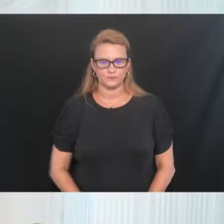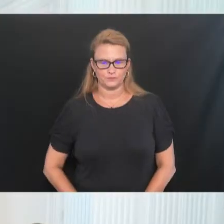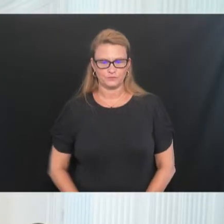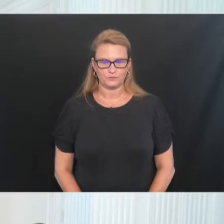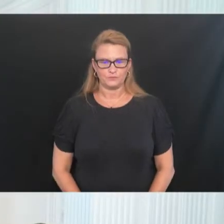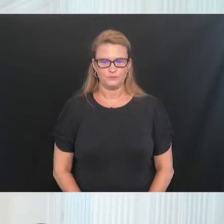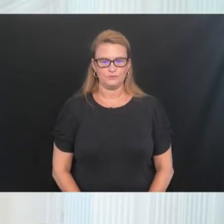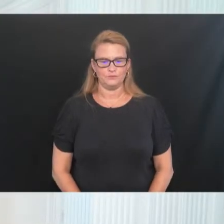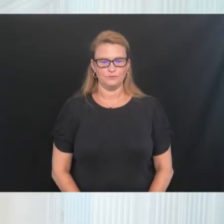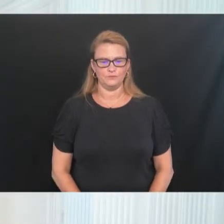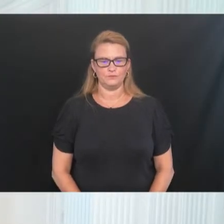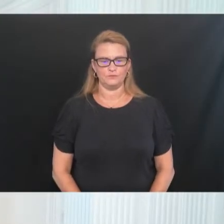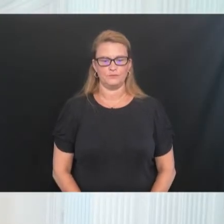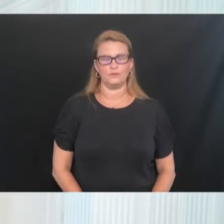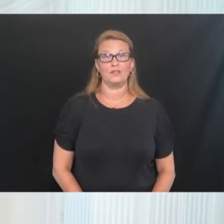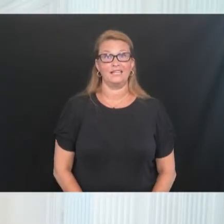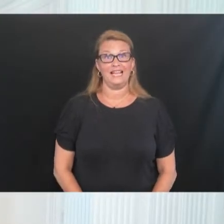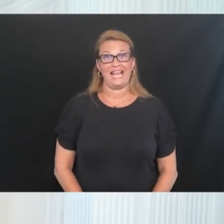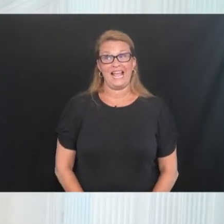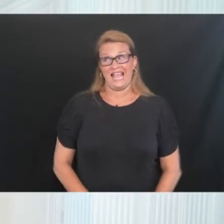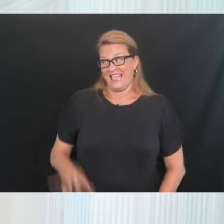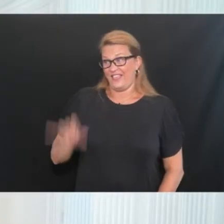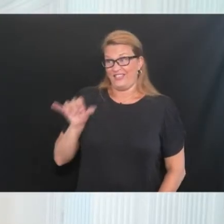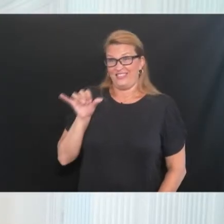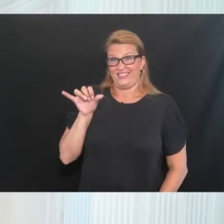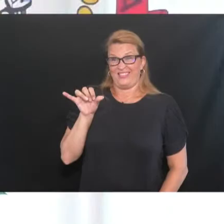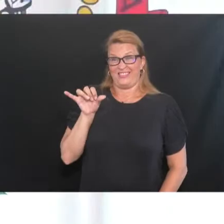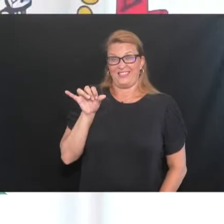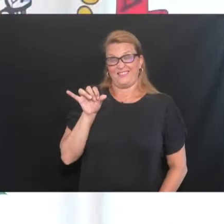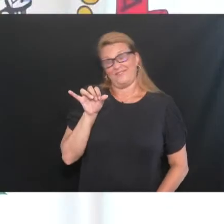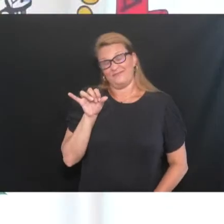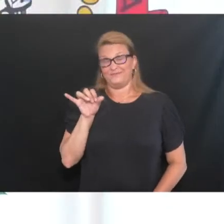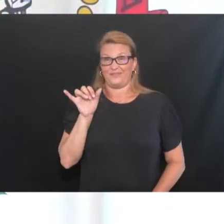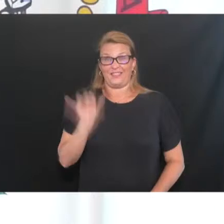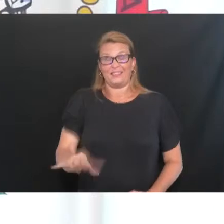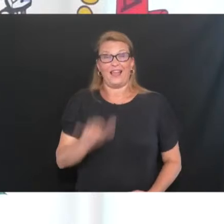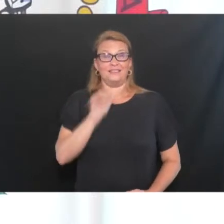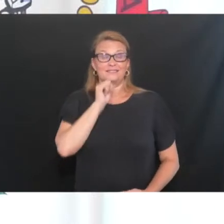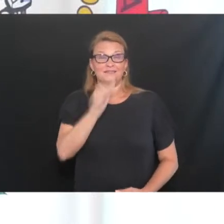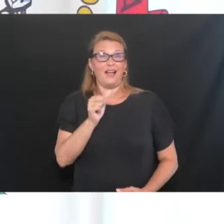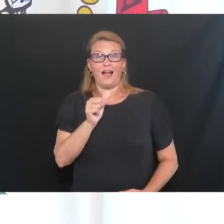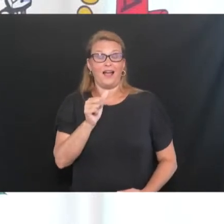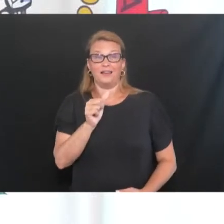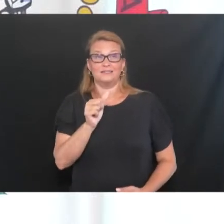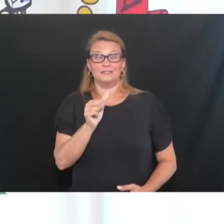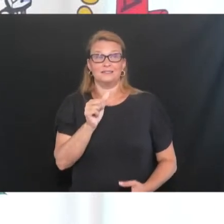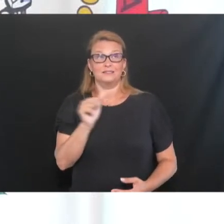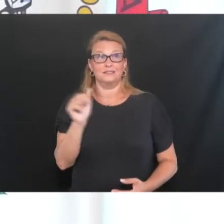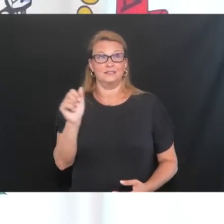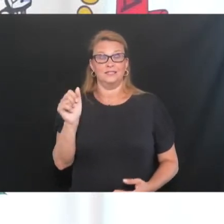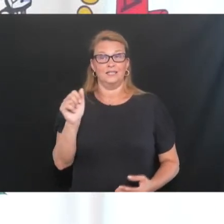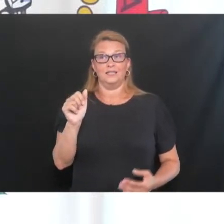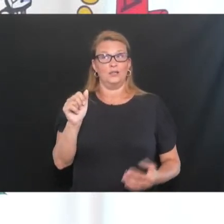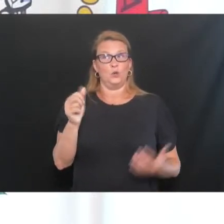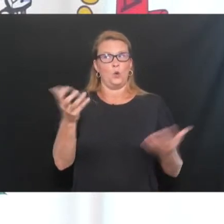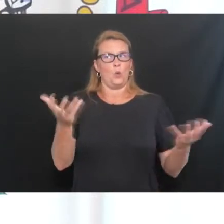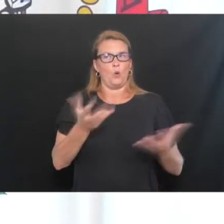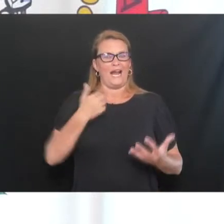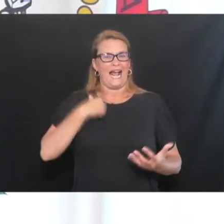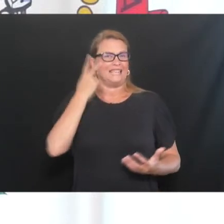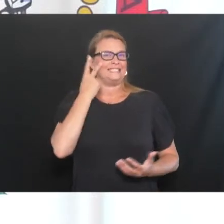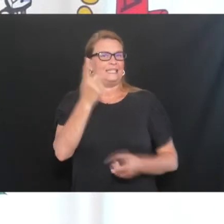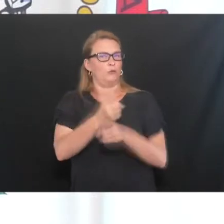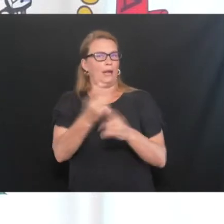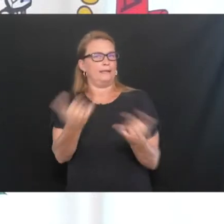we're not there right now on anything like that. We just need to continue to evaluate and